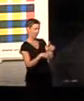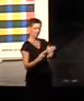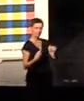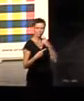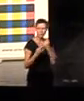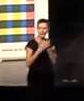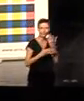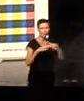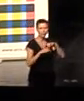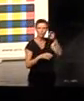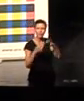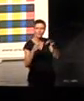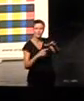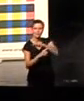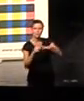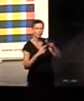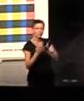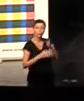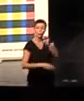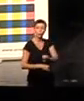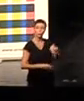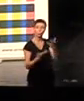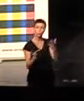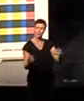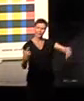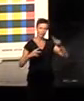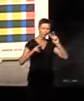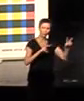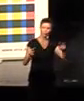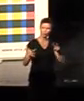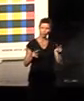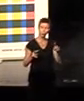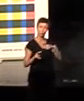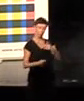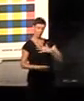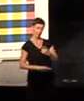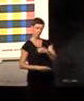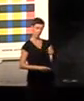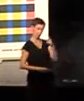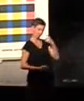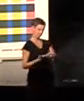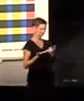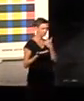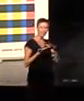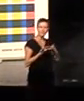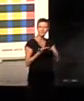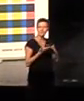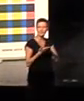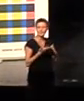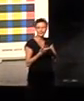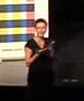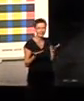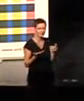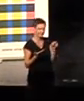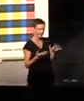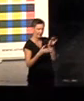quizshow het idee het would be up to you to find de prijs definitie in de burger toe